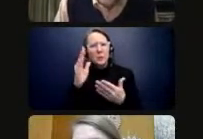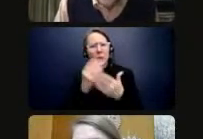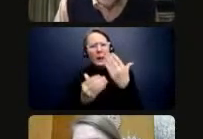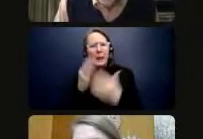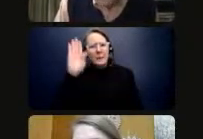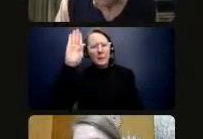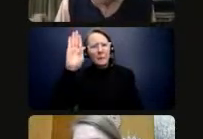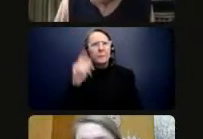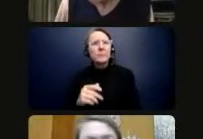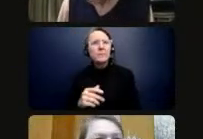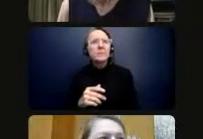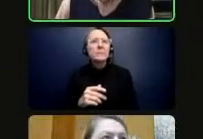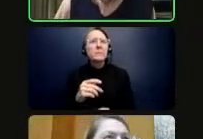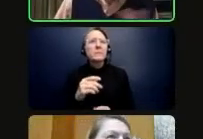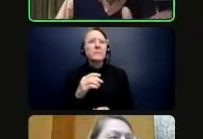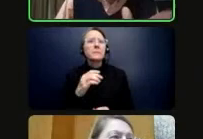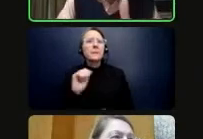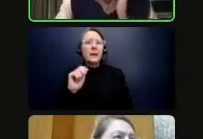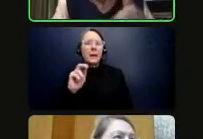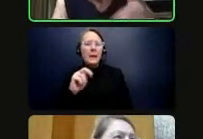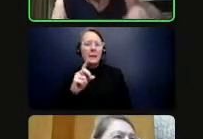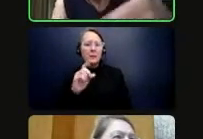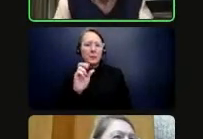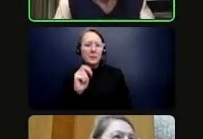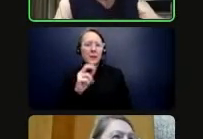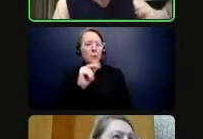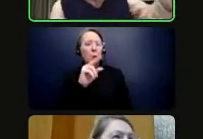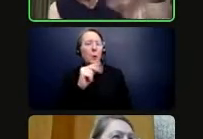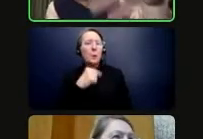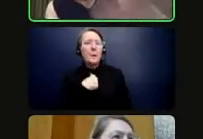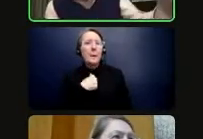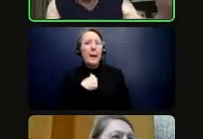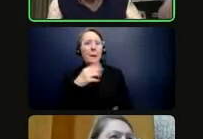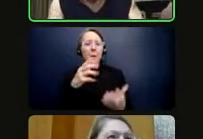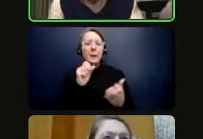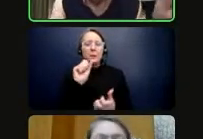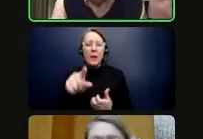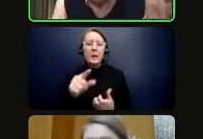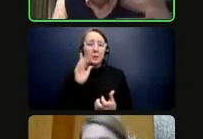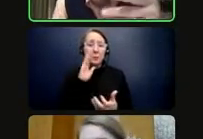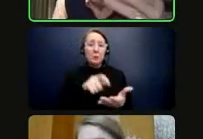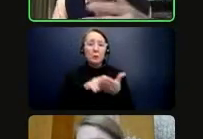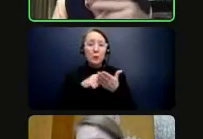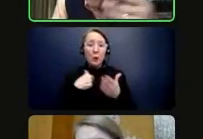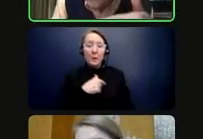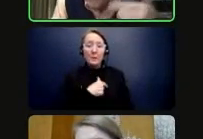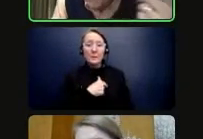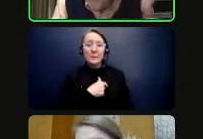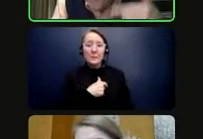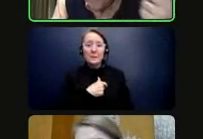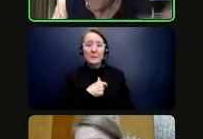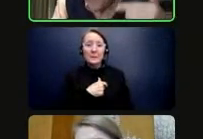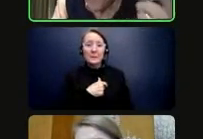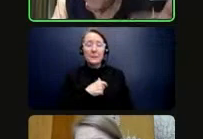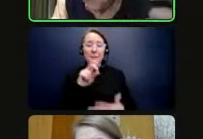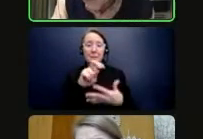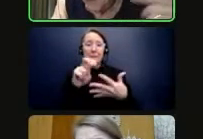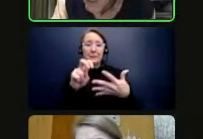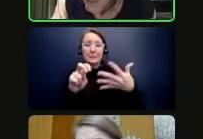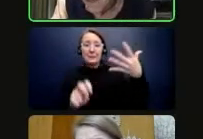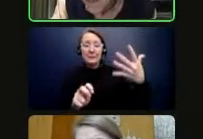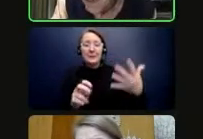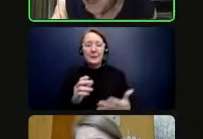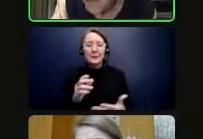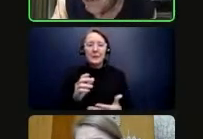Oh, no, I didn't. My question was, you're going to show us these that I think were, you know, part in item